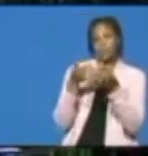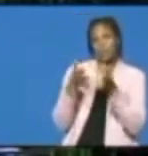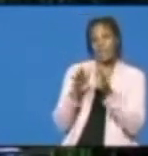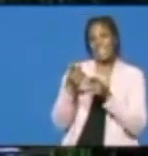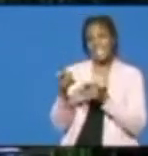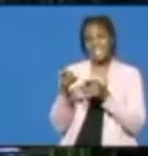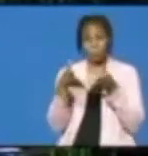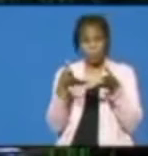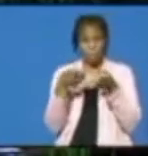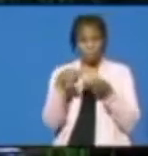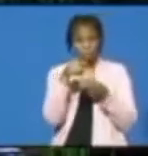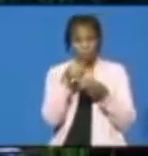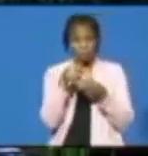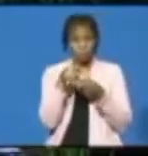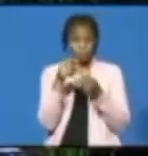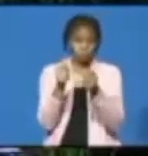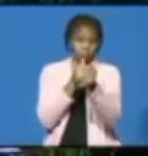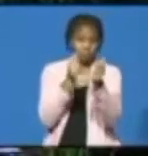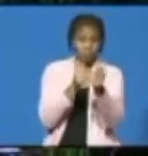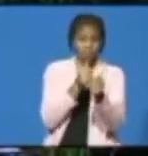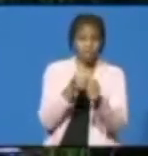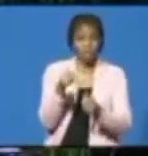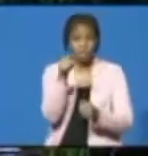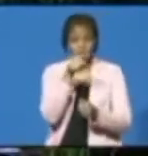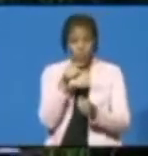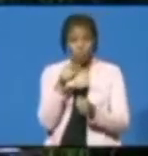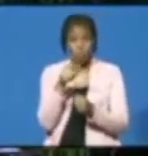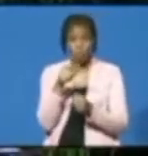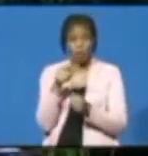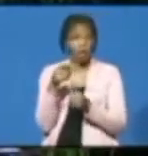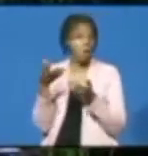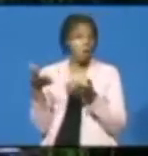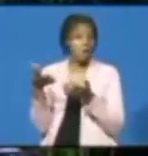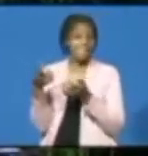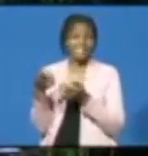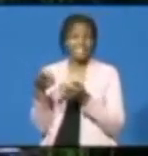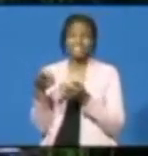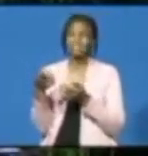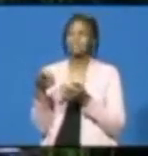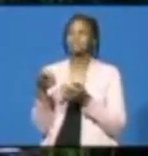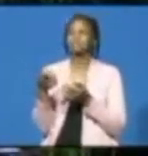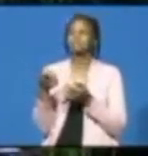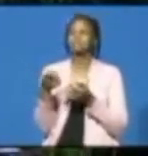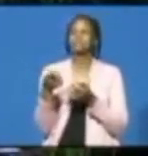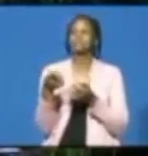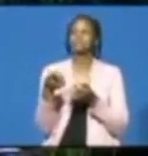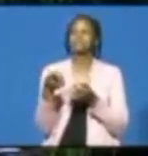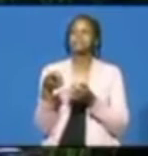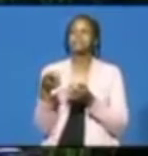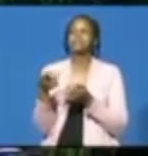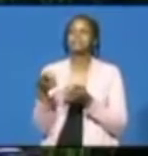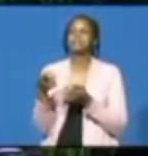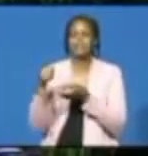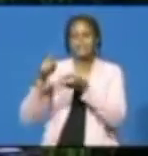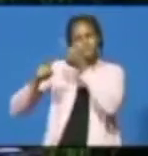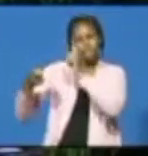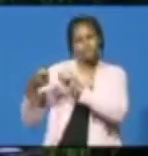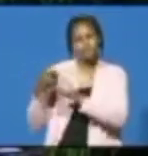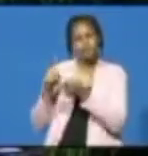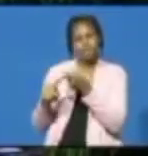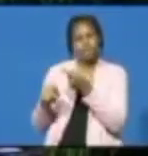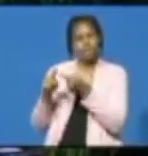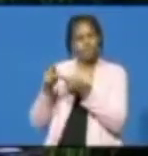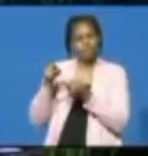walk. You are his comrade. You are hand in hand with